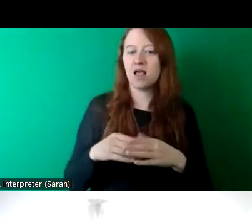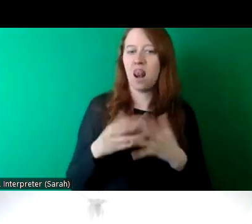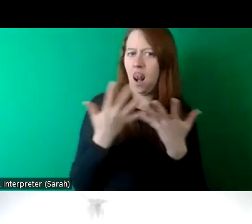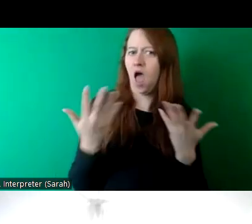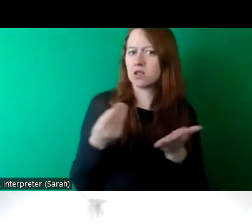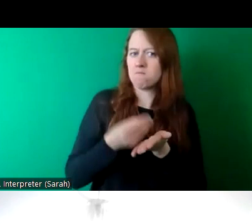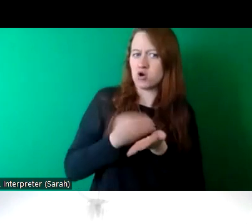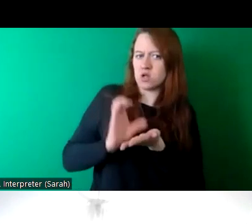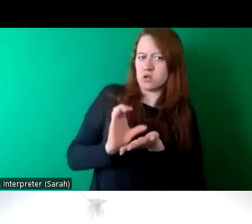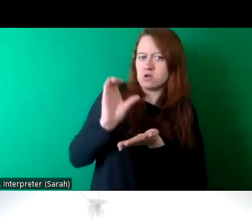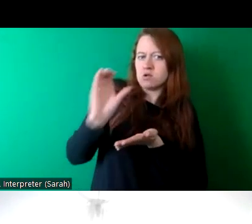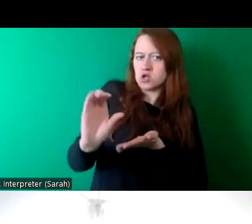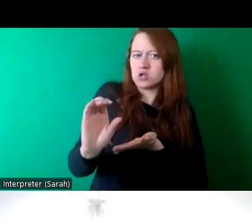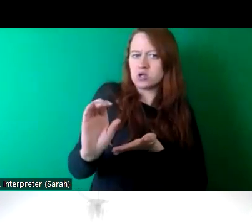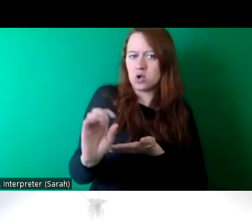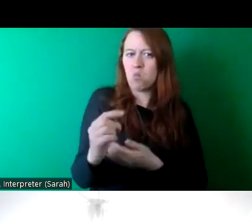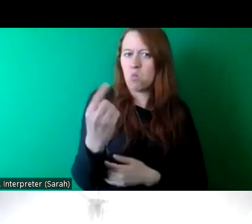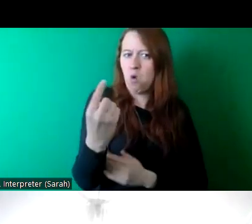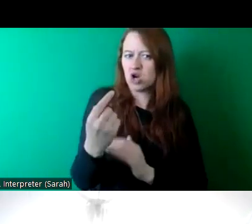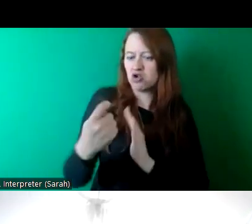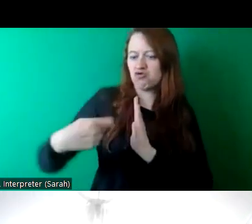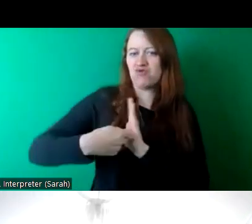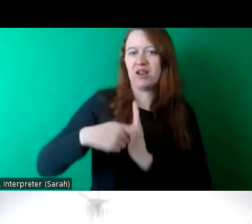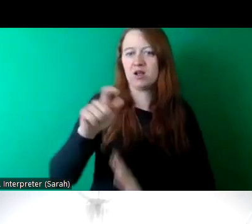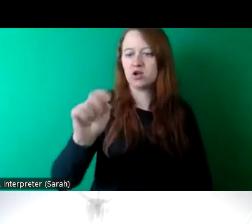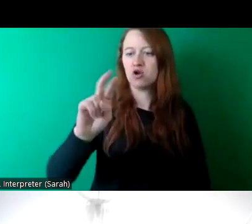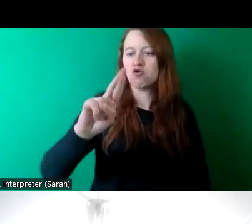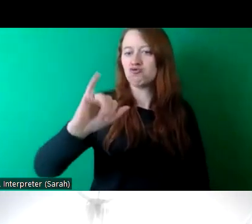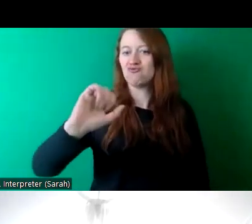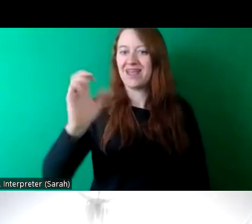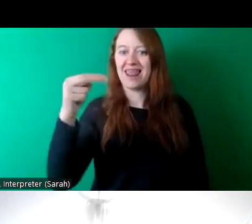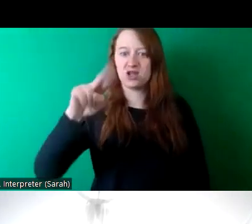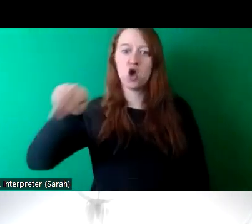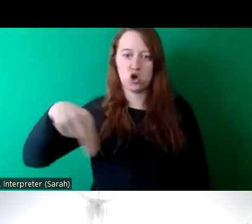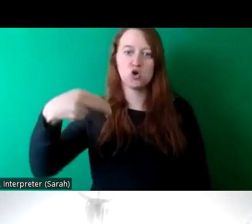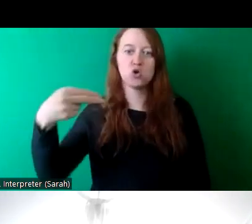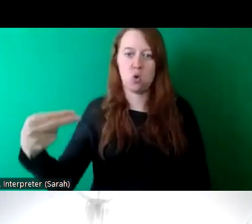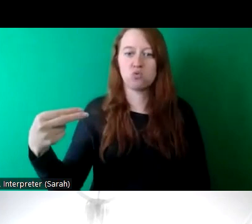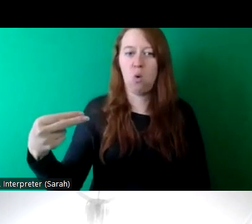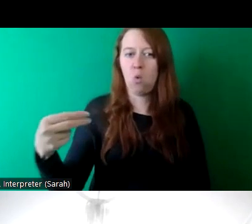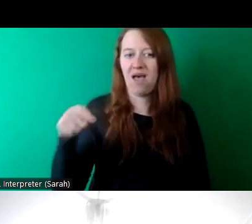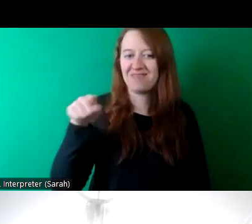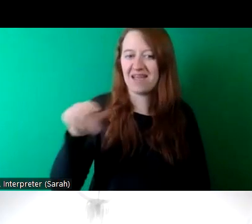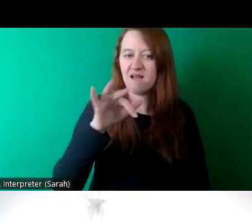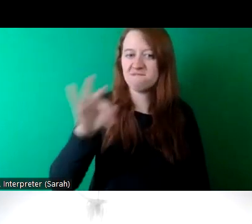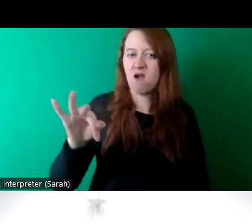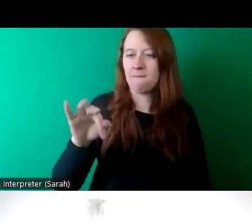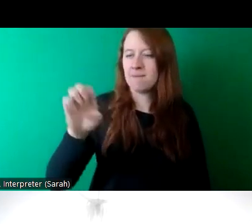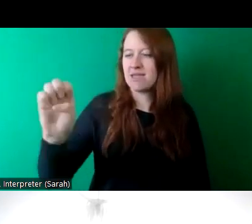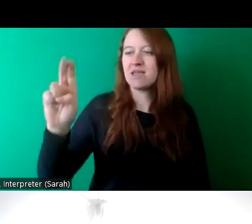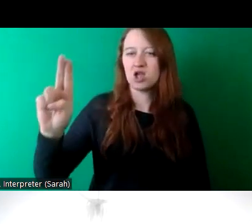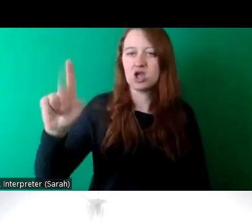trillion. A lot of money coming from a large proportion of the EU's next EU 7-year budget is